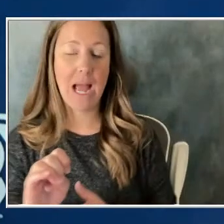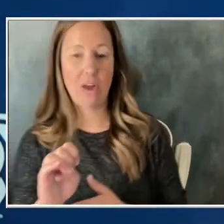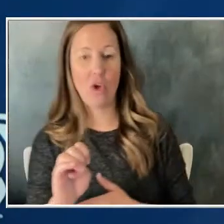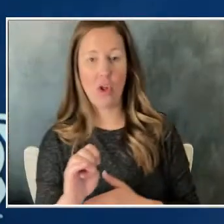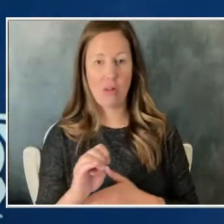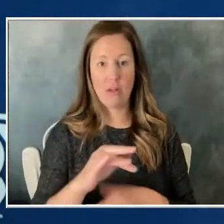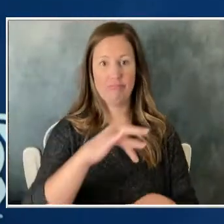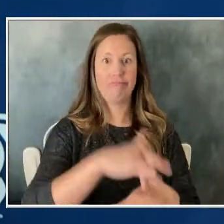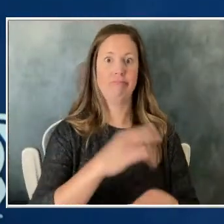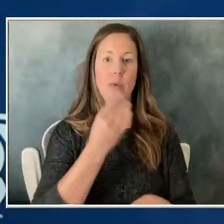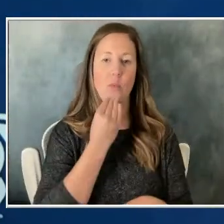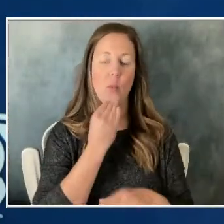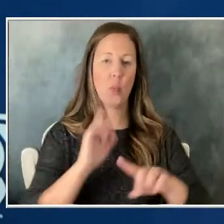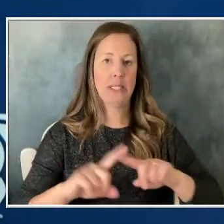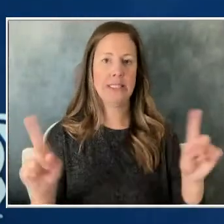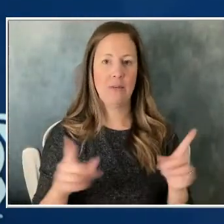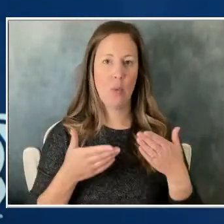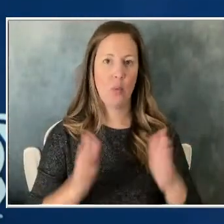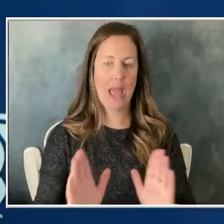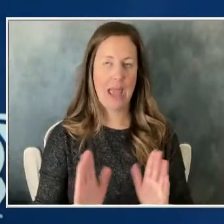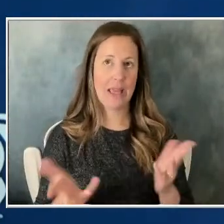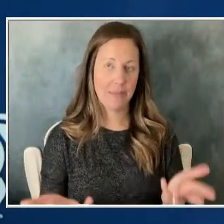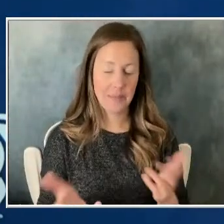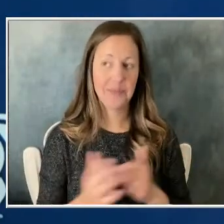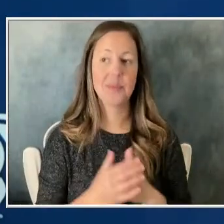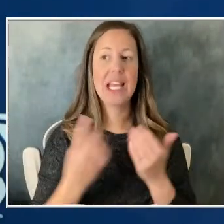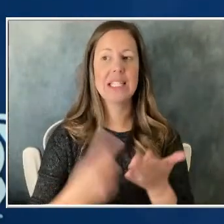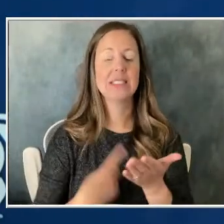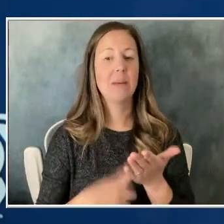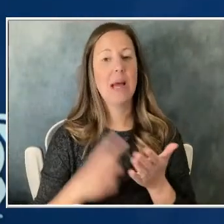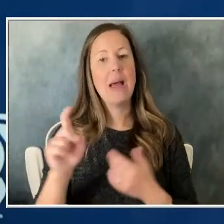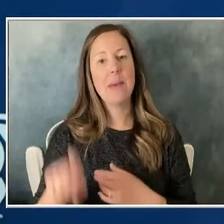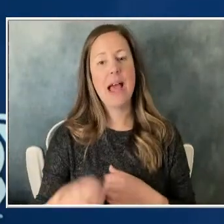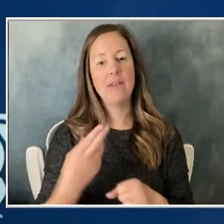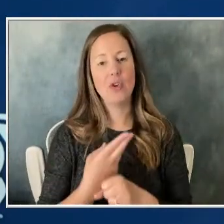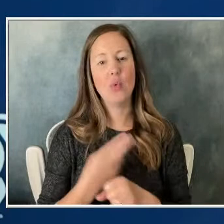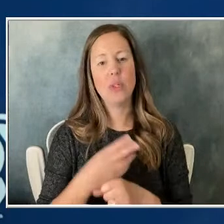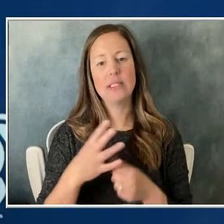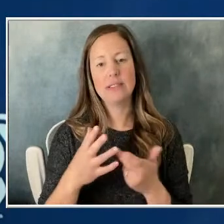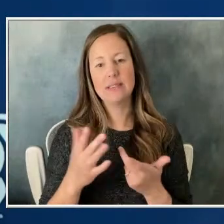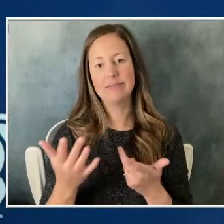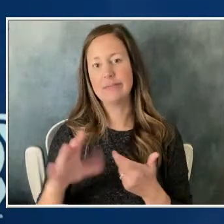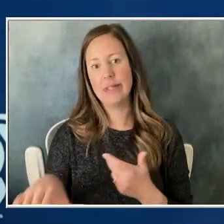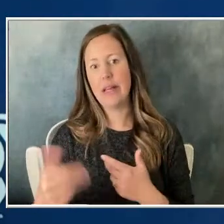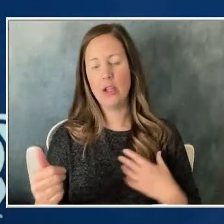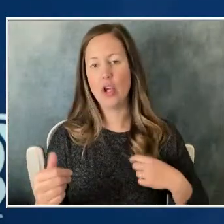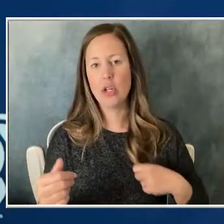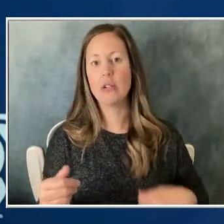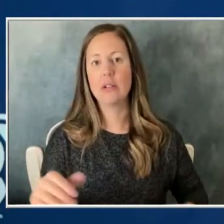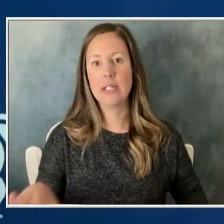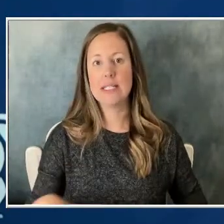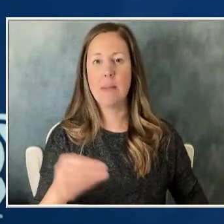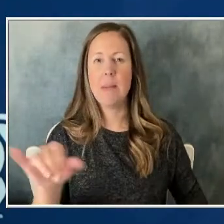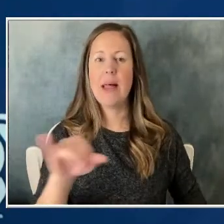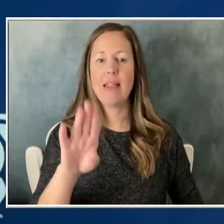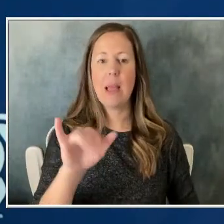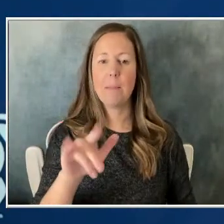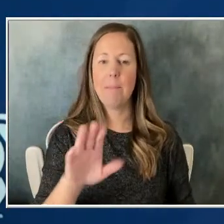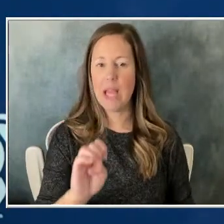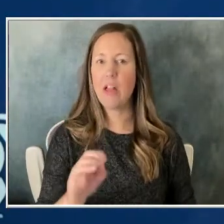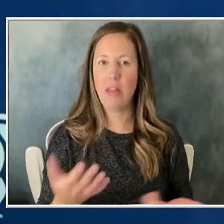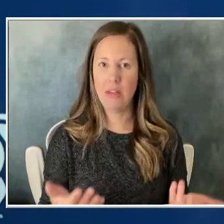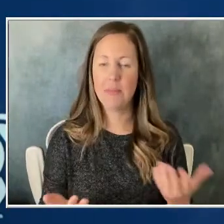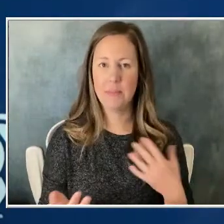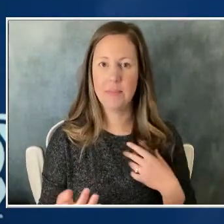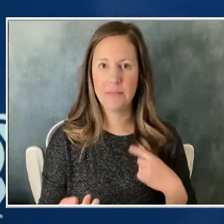abnormal way, not natural, sometimes you have to take supplements that are like bile-like supplements. But really